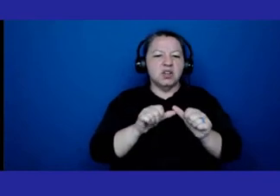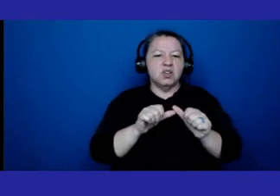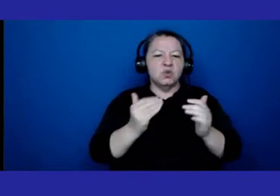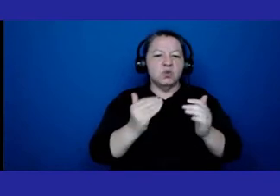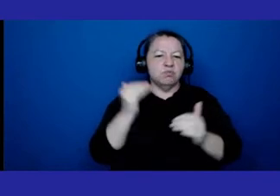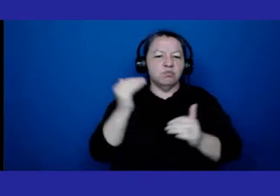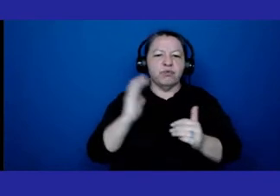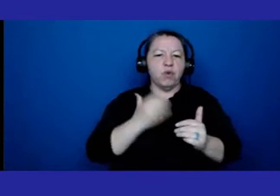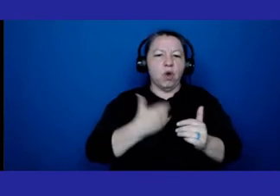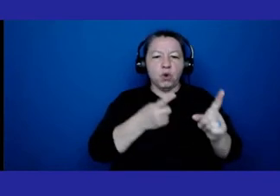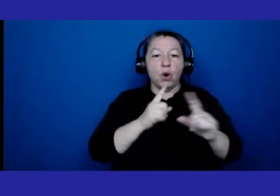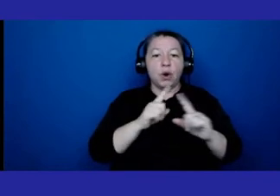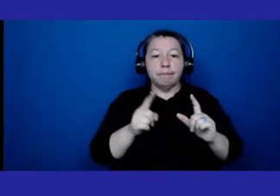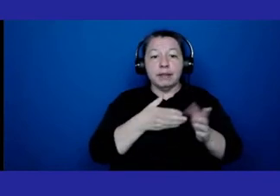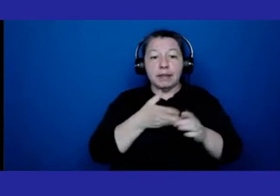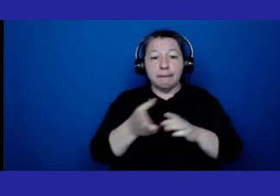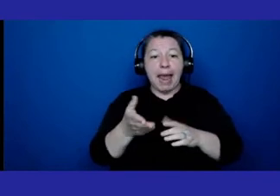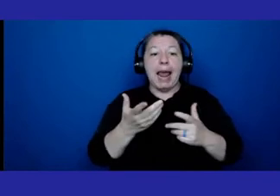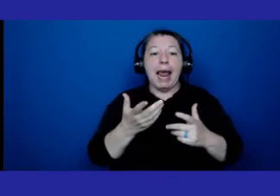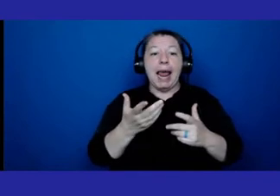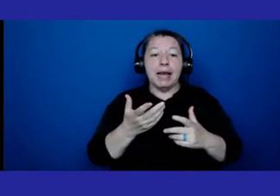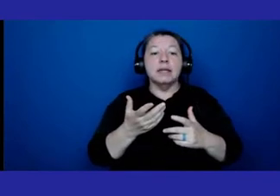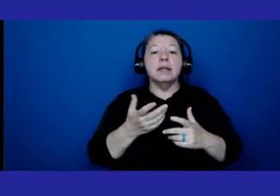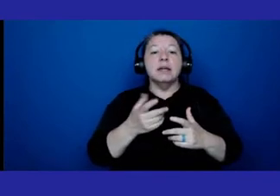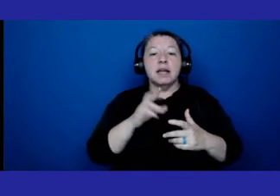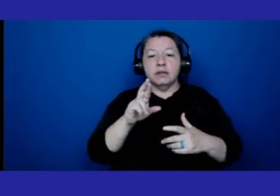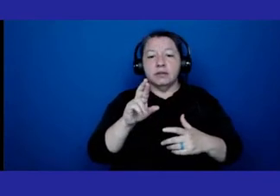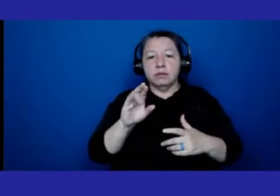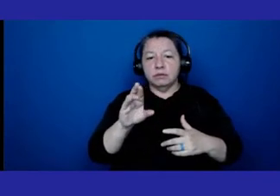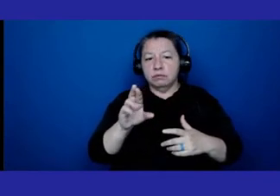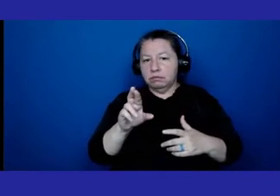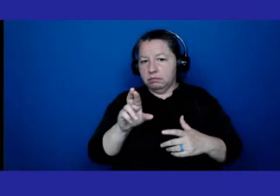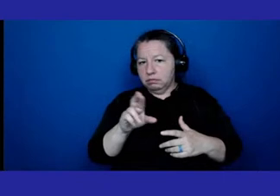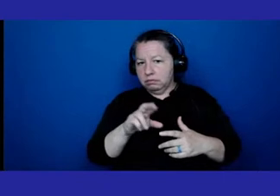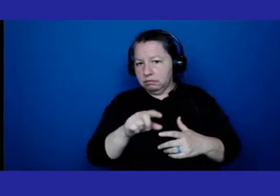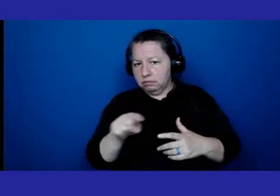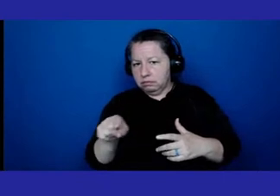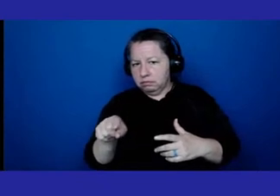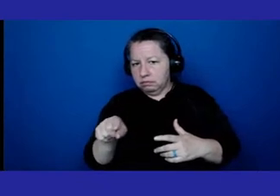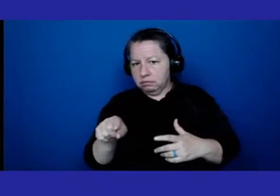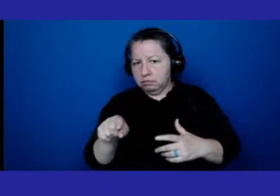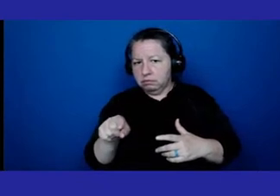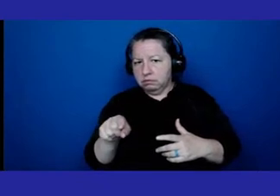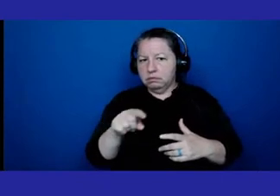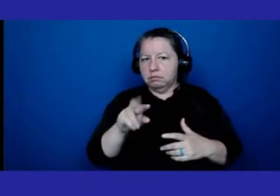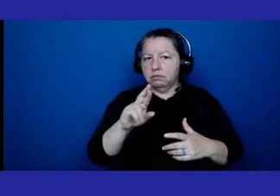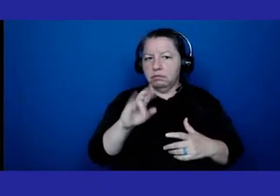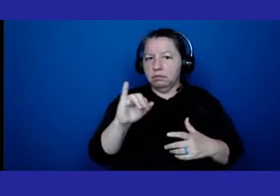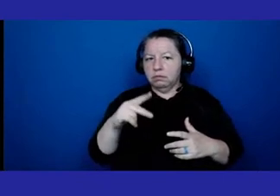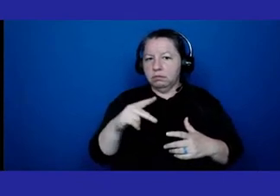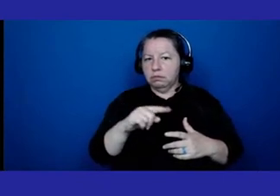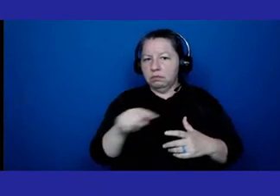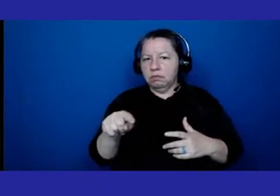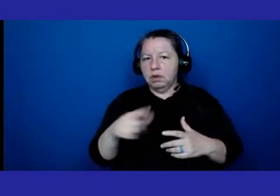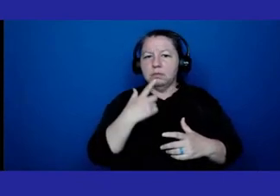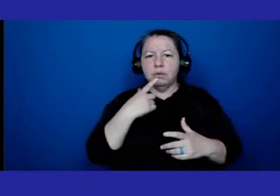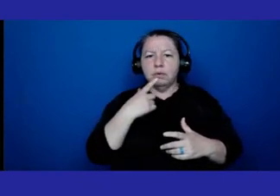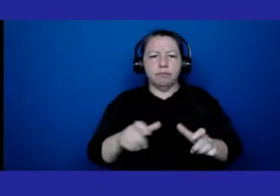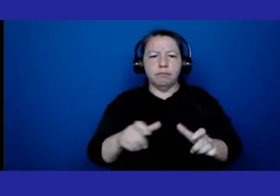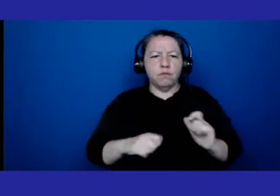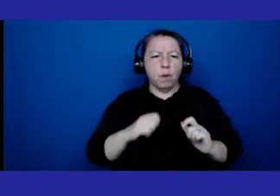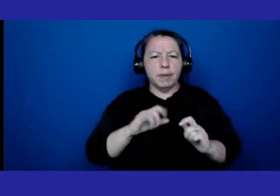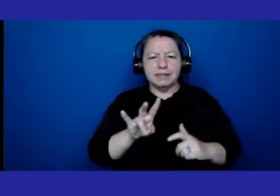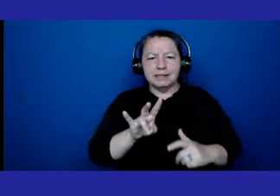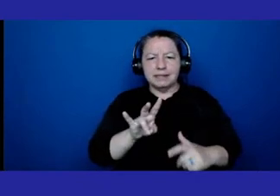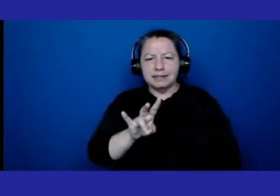is pushing us ahead is the risk pool performance. 74% of that $188 million to the positive is due to better